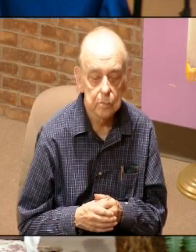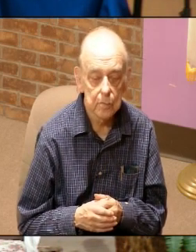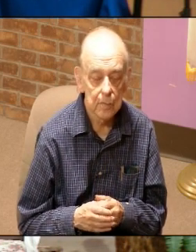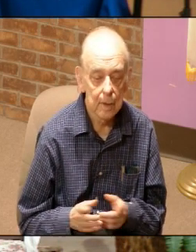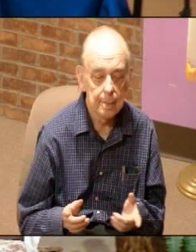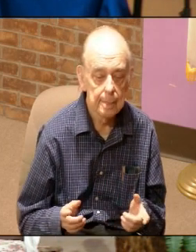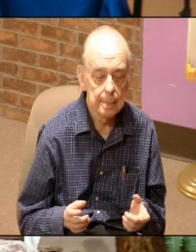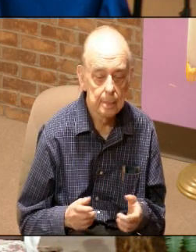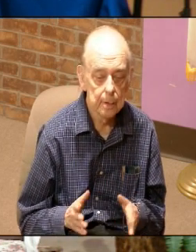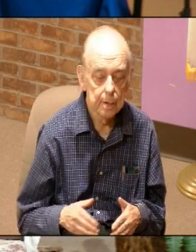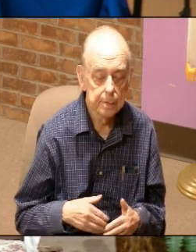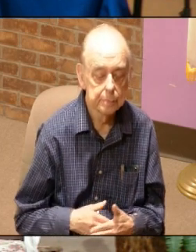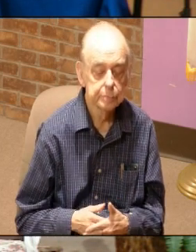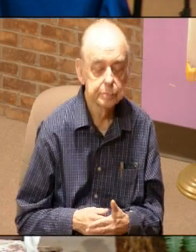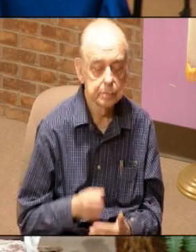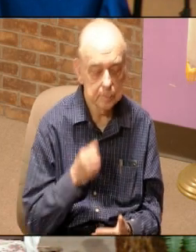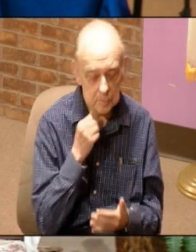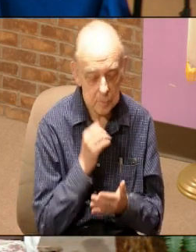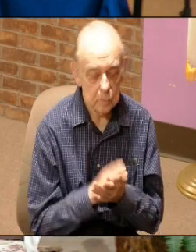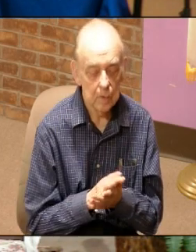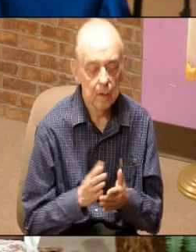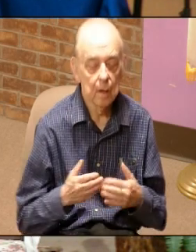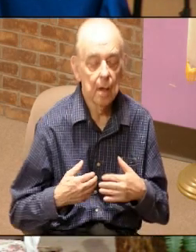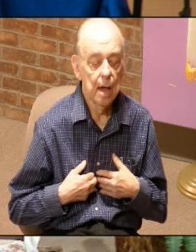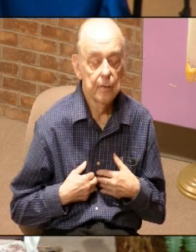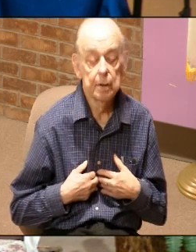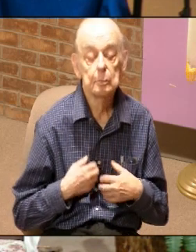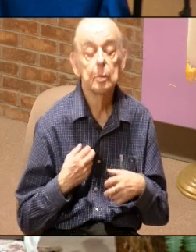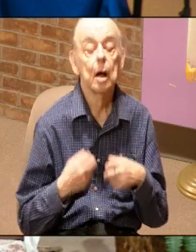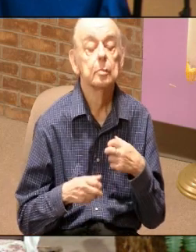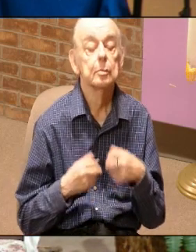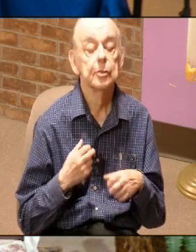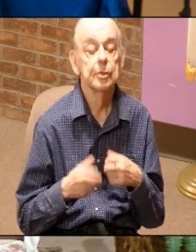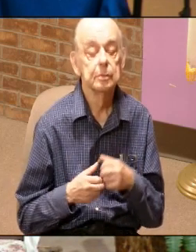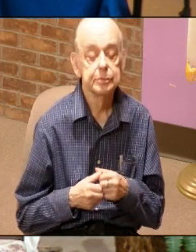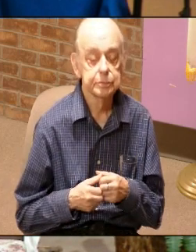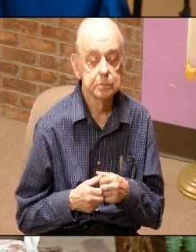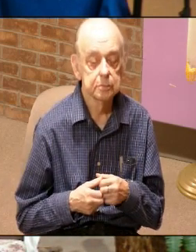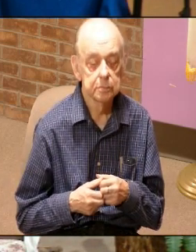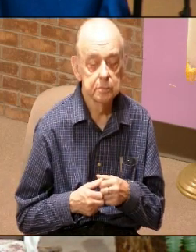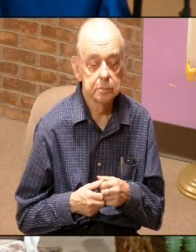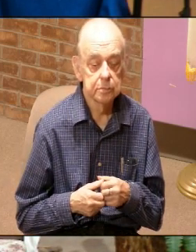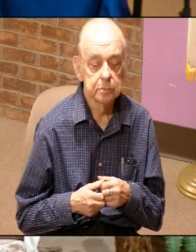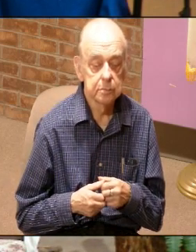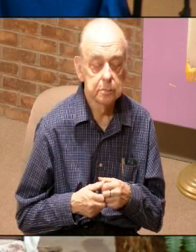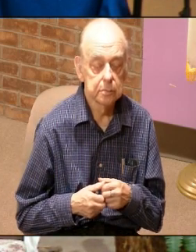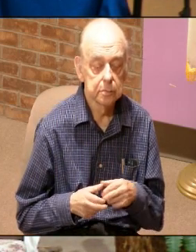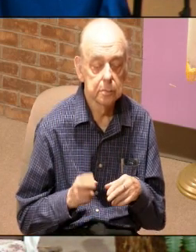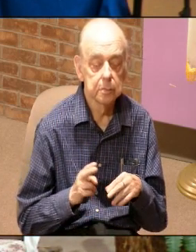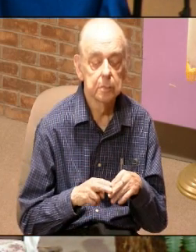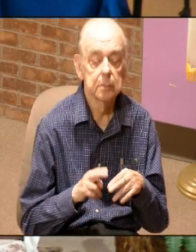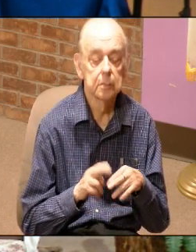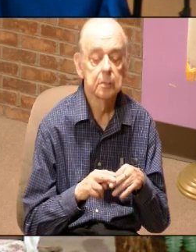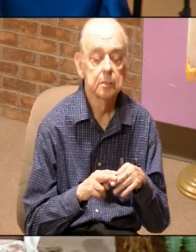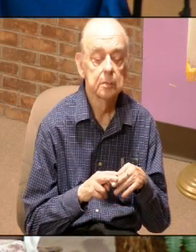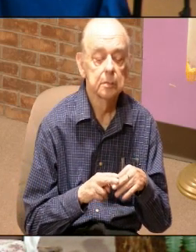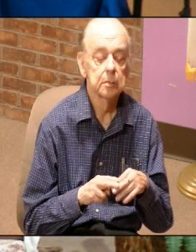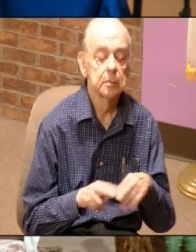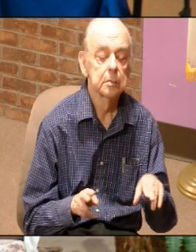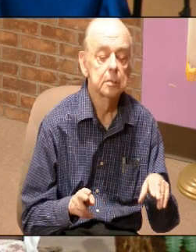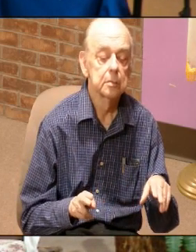all during the pregnancy my wife was having complications she's gaining weight and they don't know why